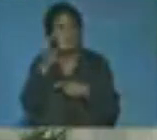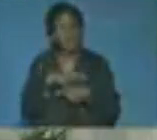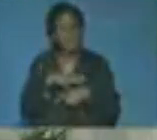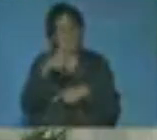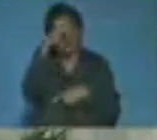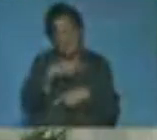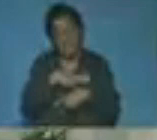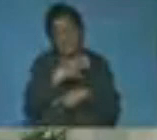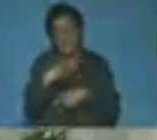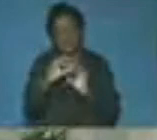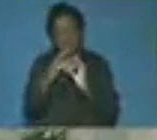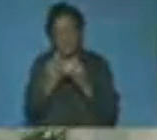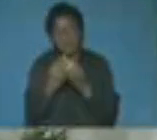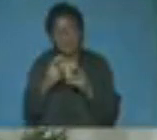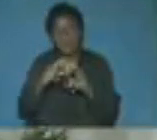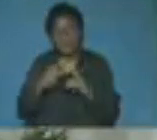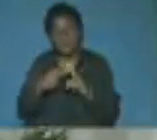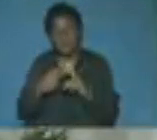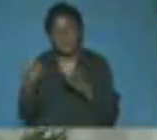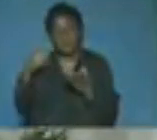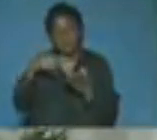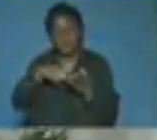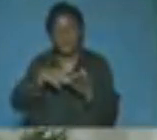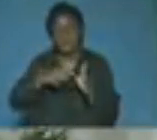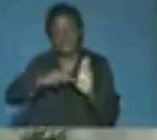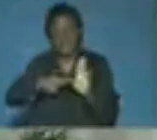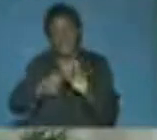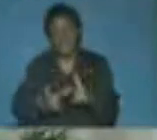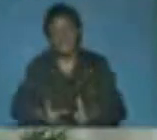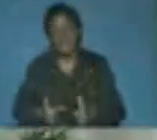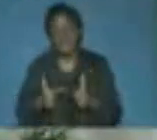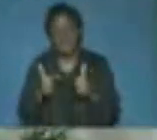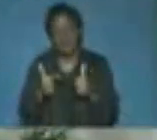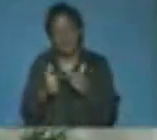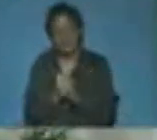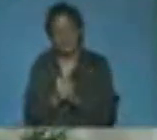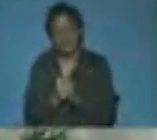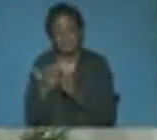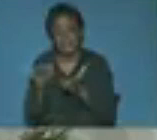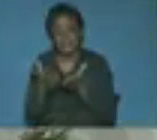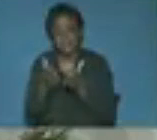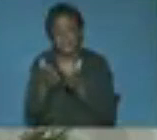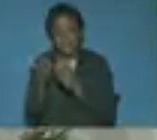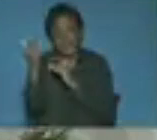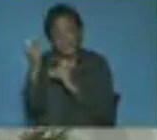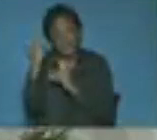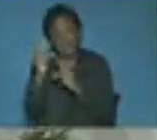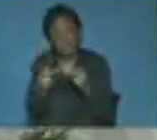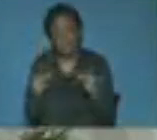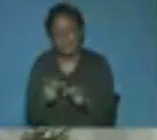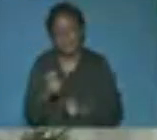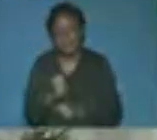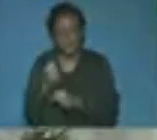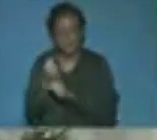feet. Speaking at a press conference, Bishop Walter Hanchell says they're counting on public support to drive the project